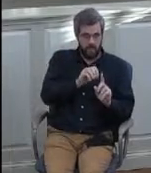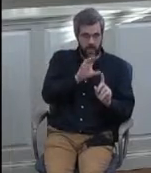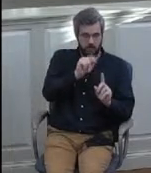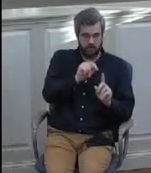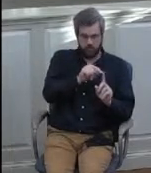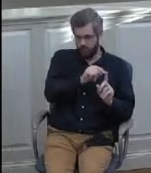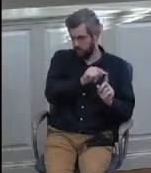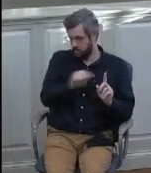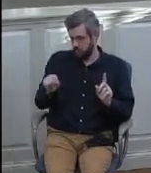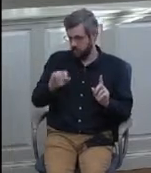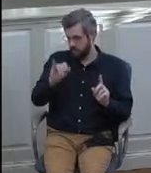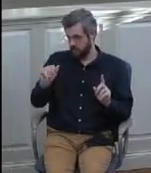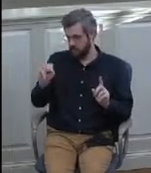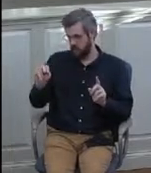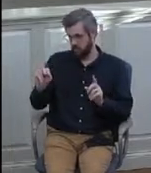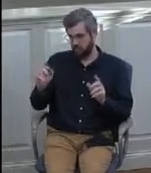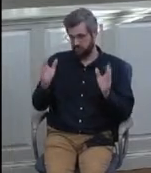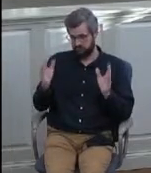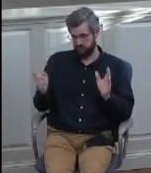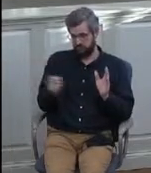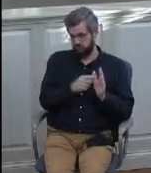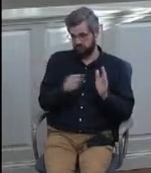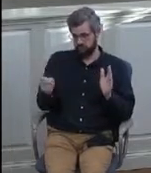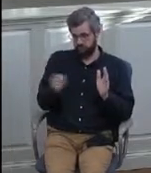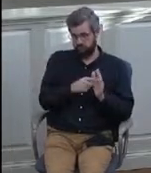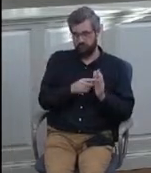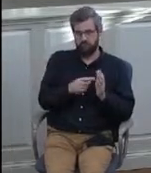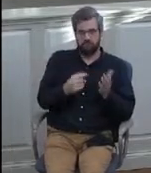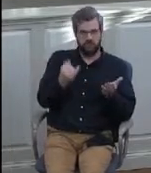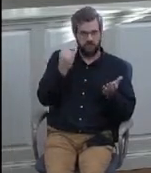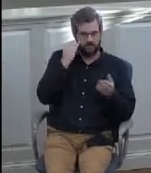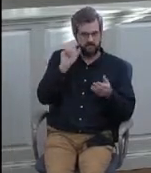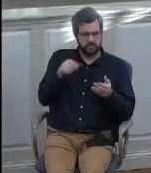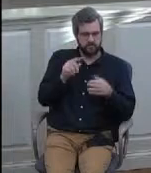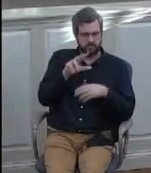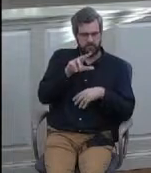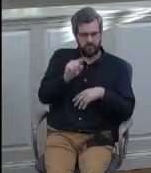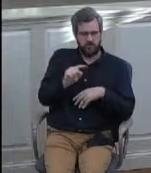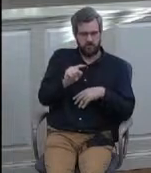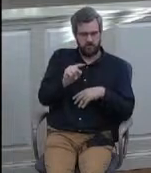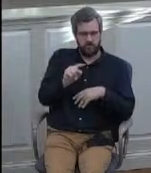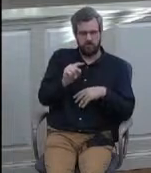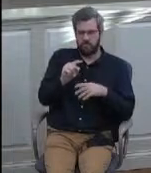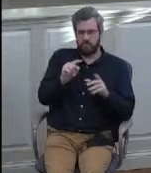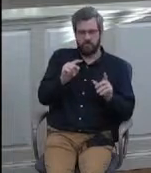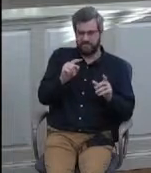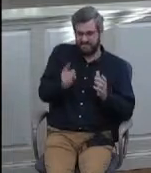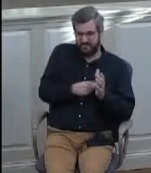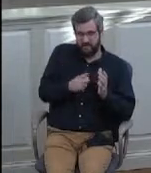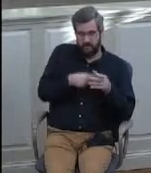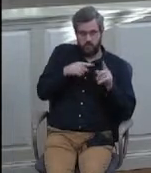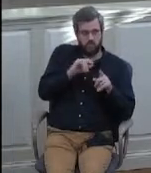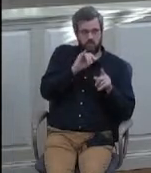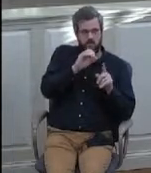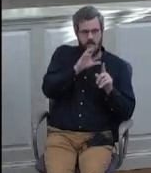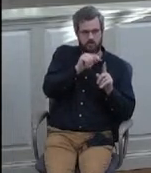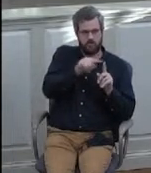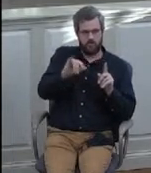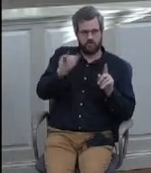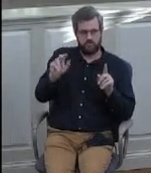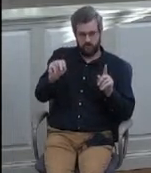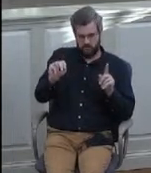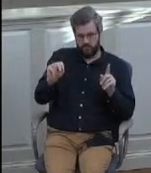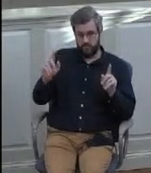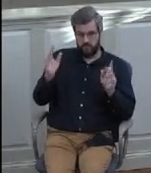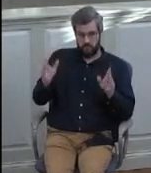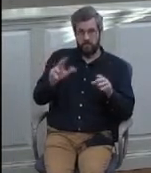through about the middle of January, 31 would have been one day on some, and some days I would consider that a really